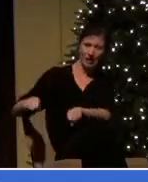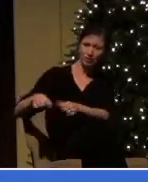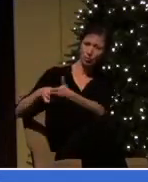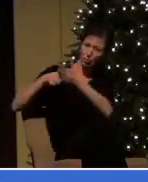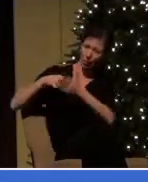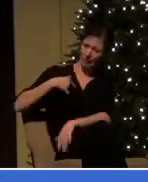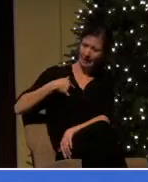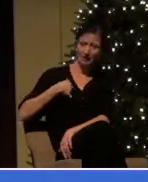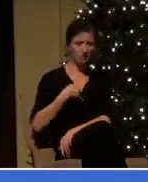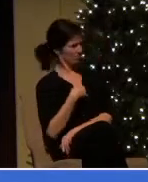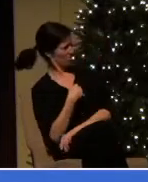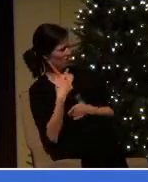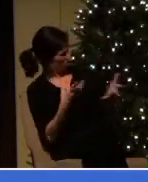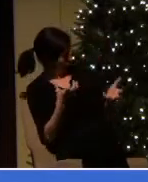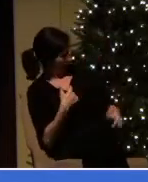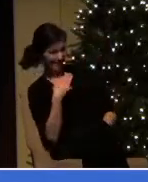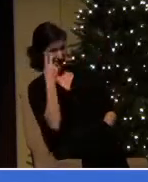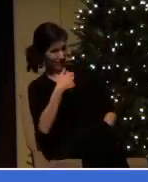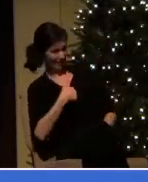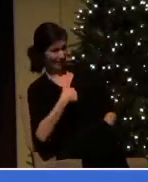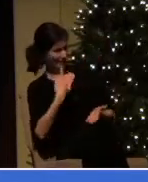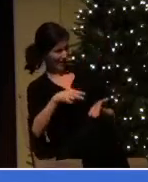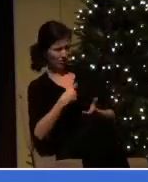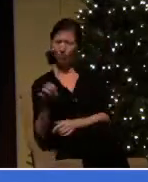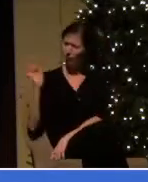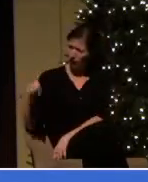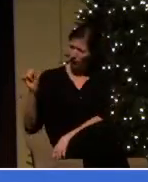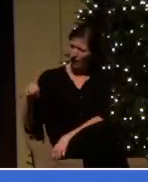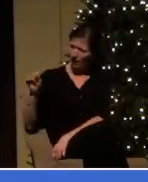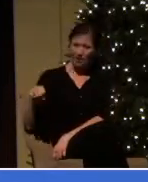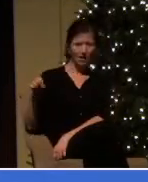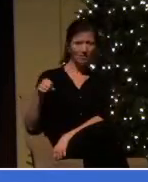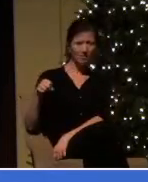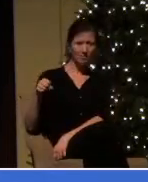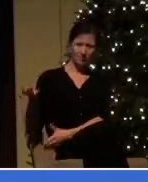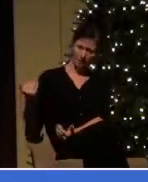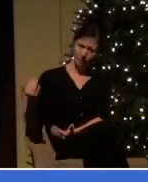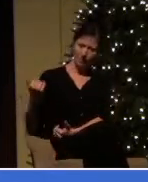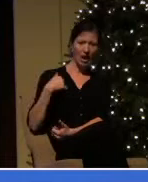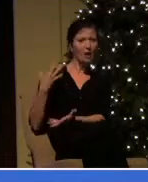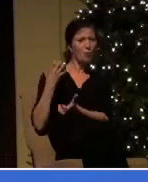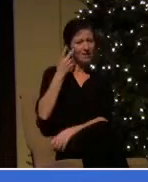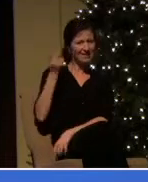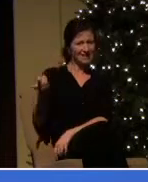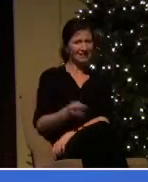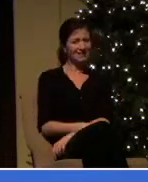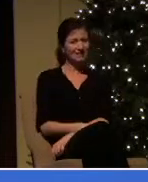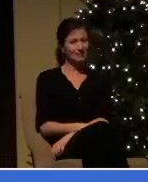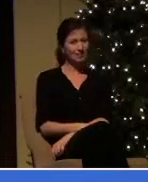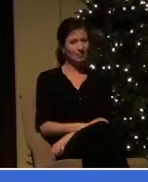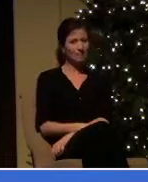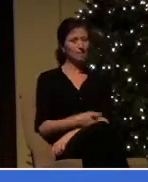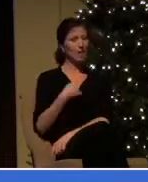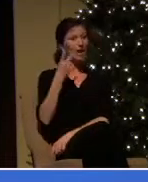surprise. "You want to see me dance?" "Absolutely," I insisted. That's when I